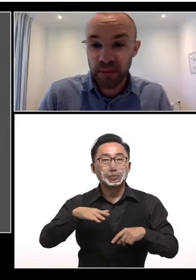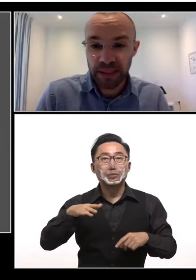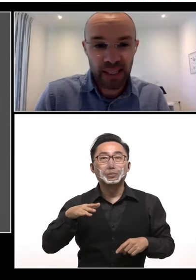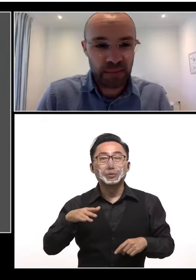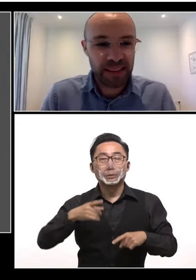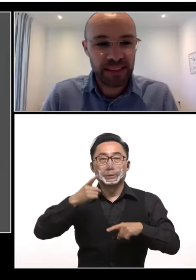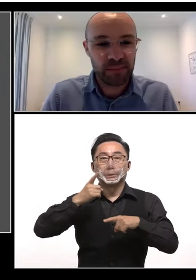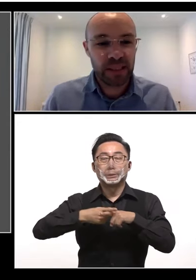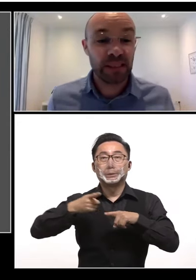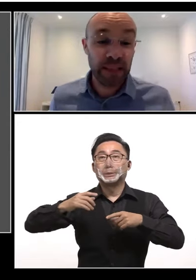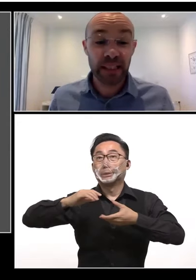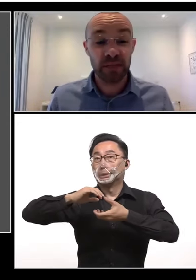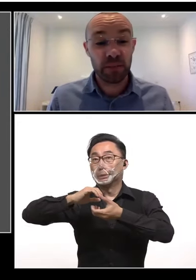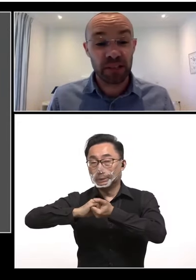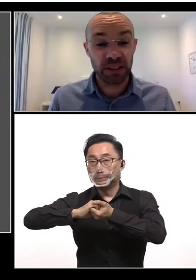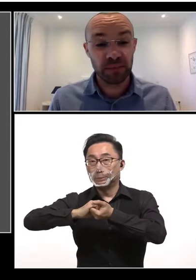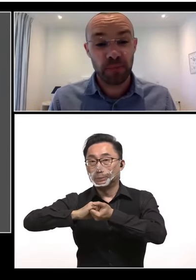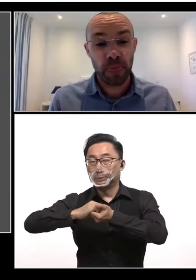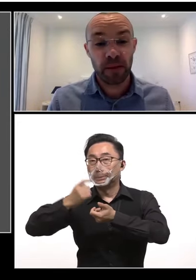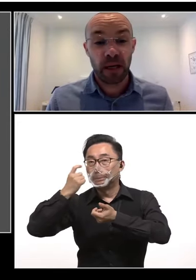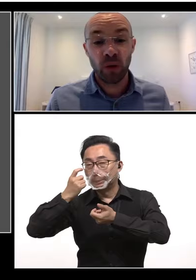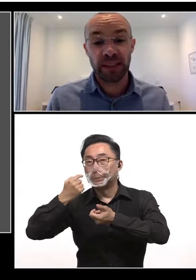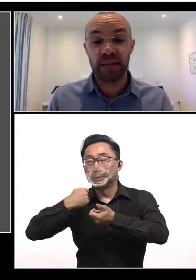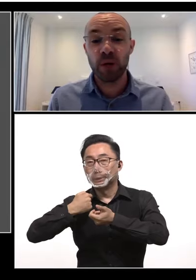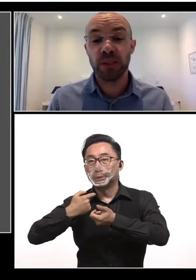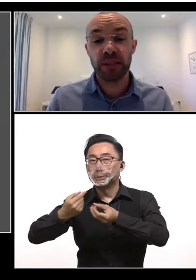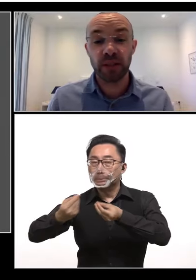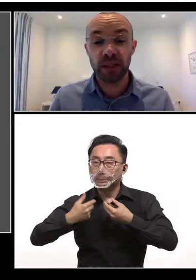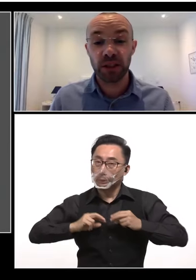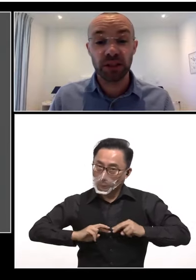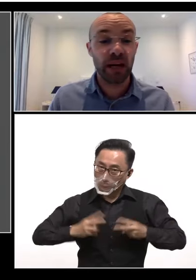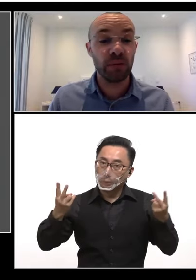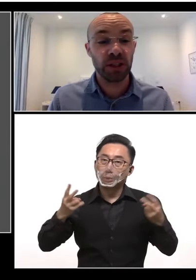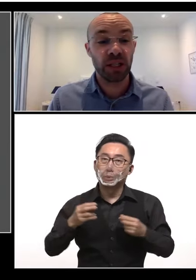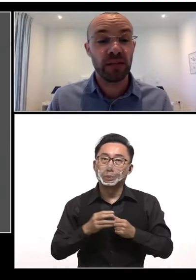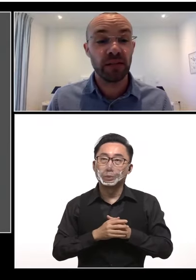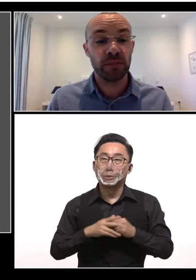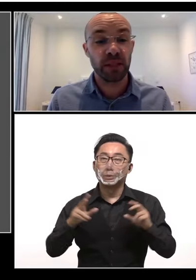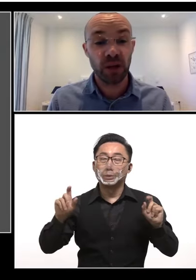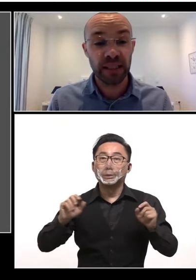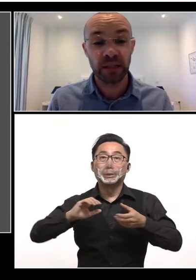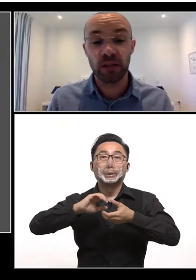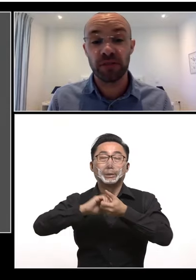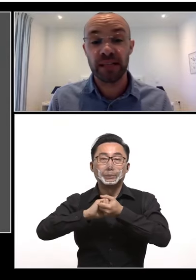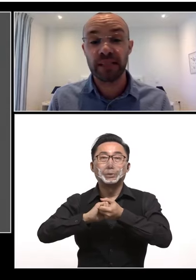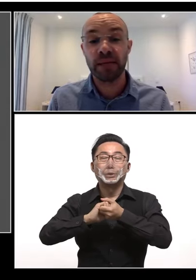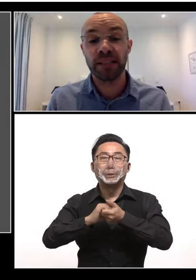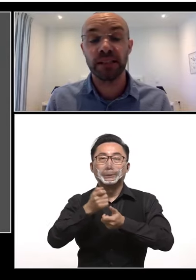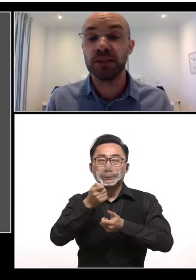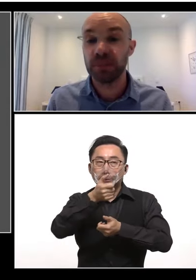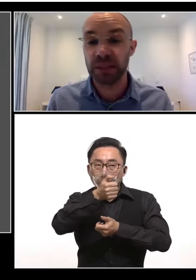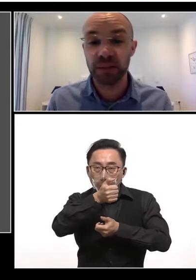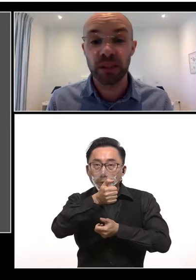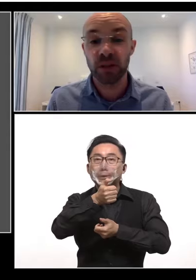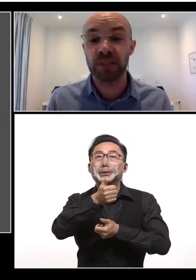Stay with this slide, please. Speaking of collaboration, I want to take a moment to acknowledge just how much I've learned from a colleague and good friend that Matty